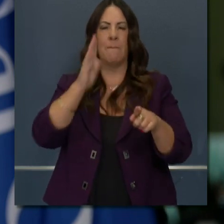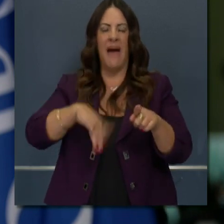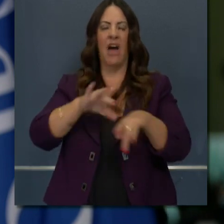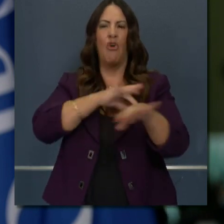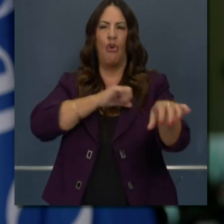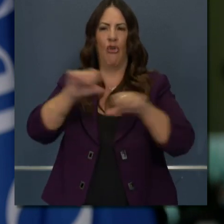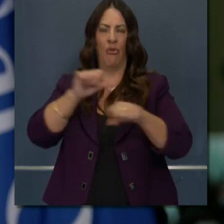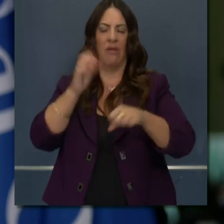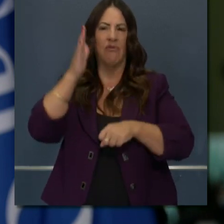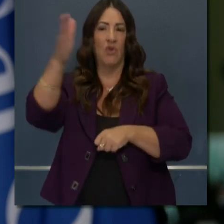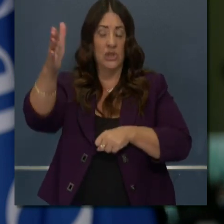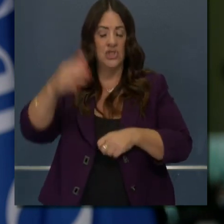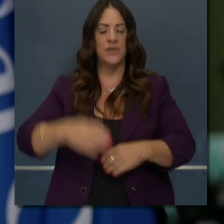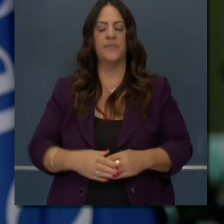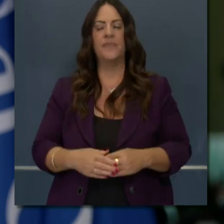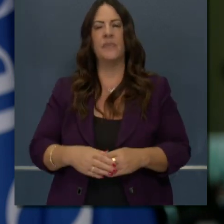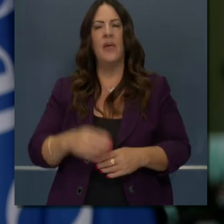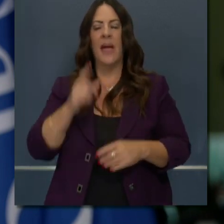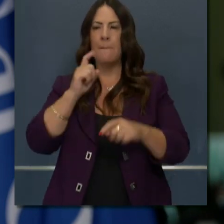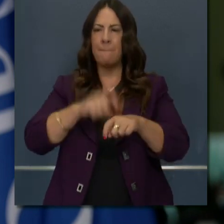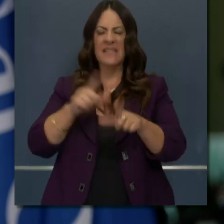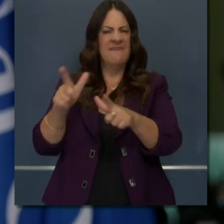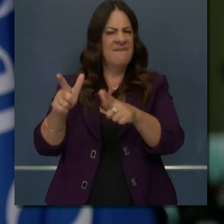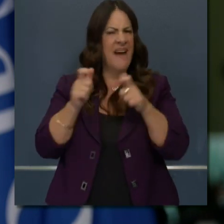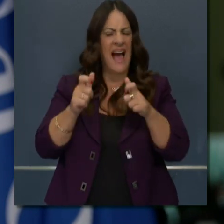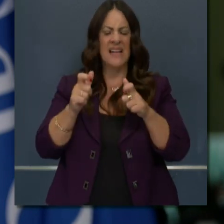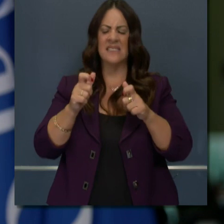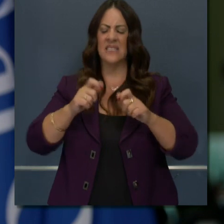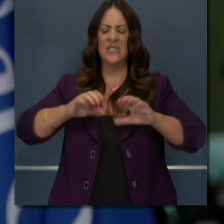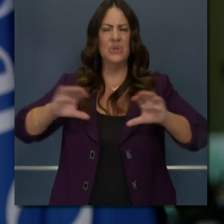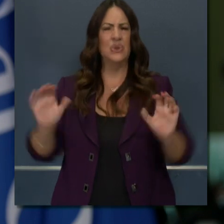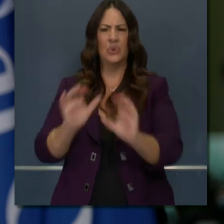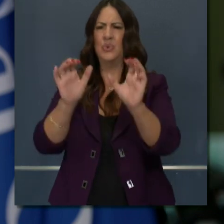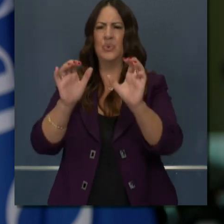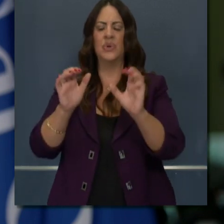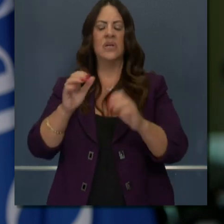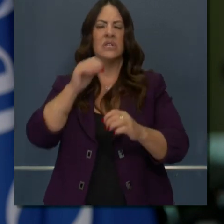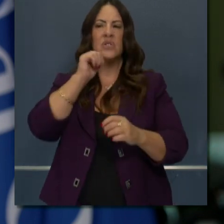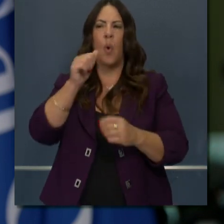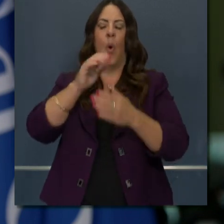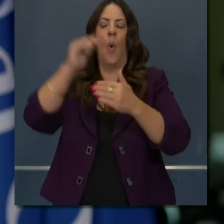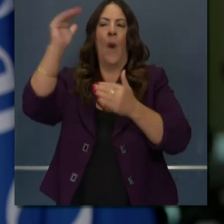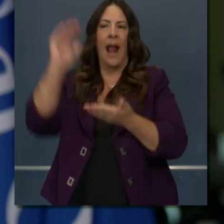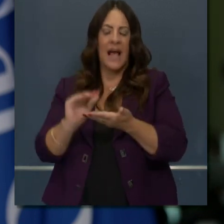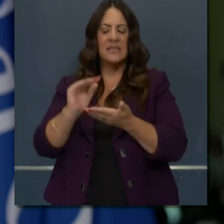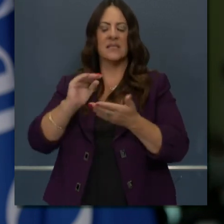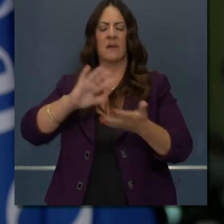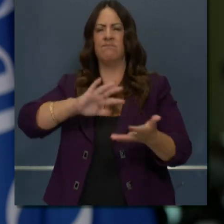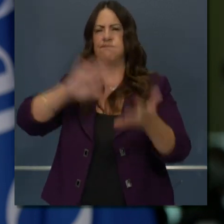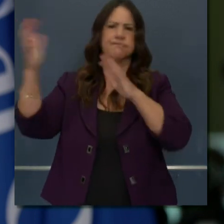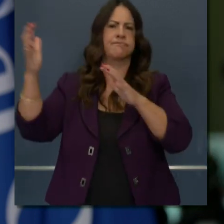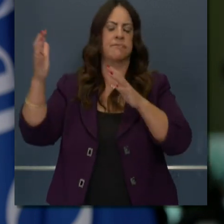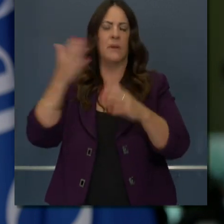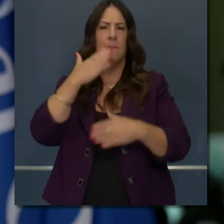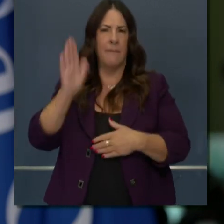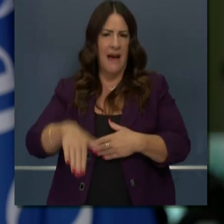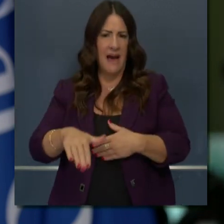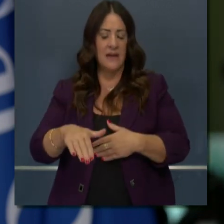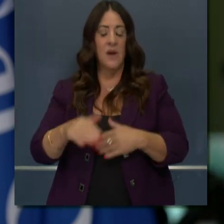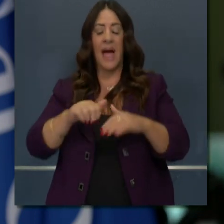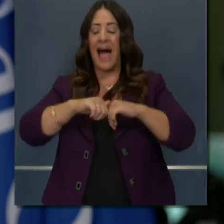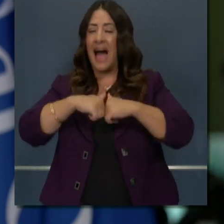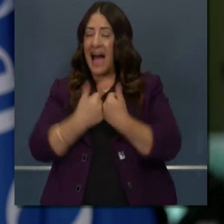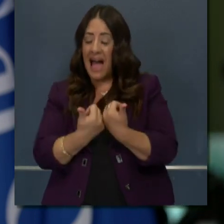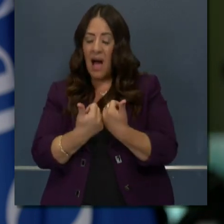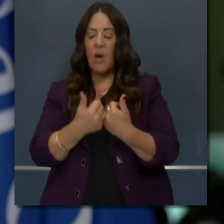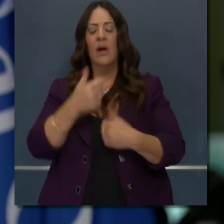ensure that disasters do not become catastrophes. An integral part of acting quickly is to be